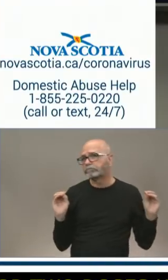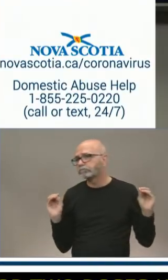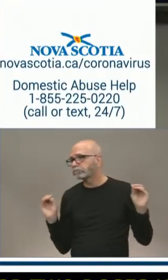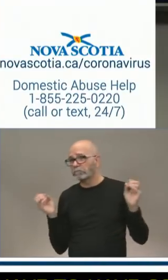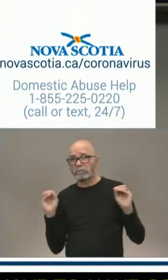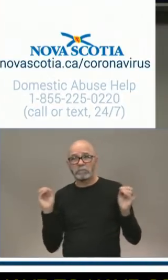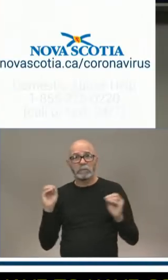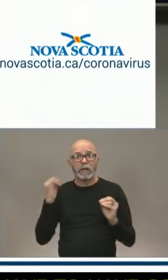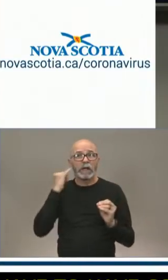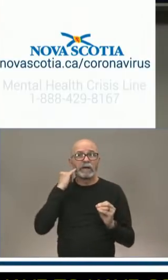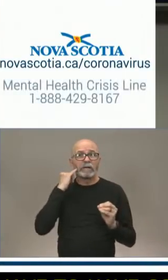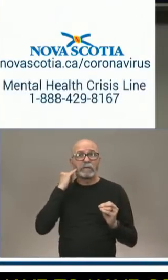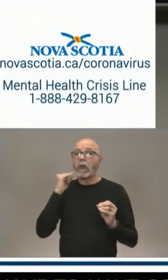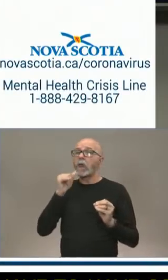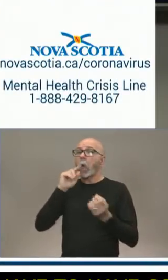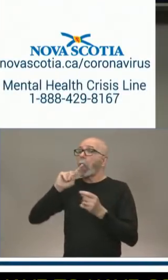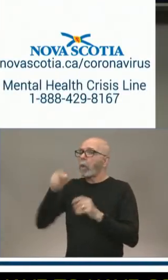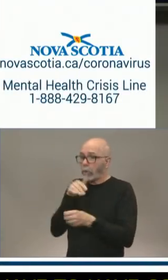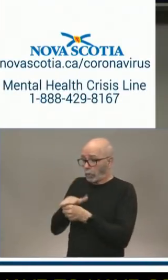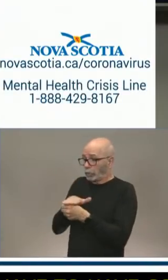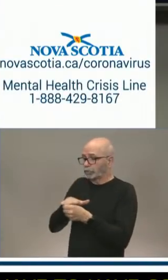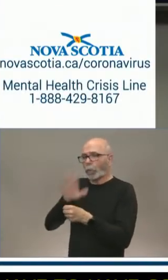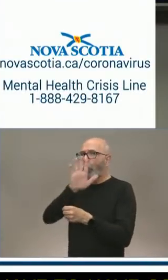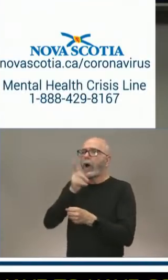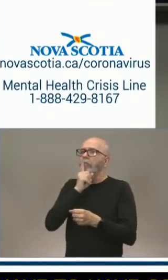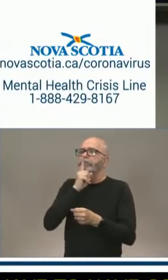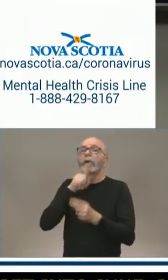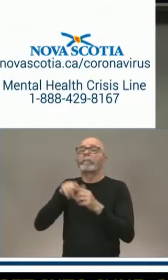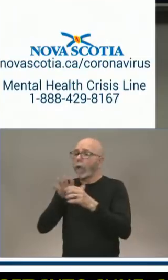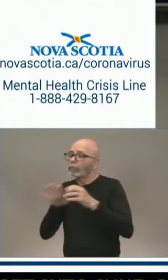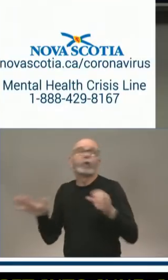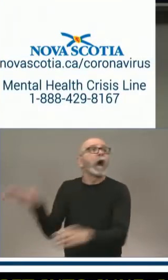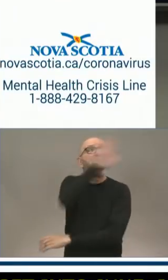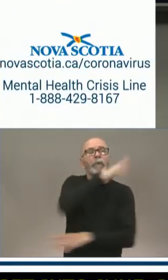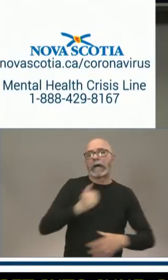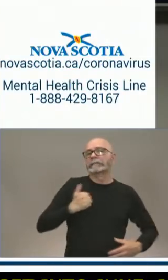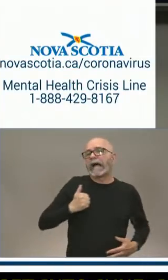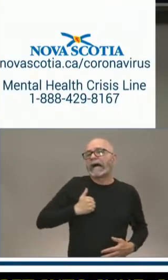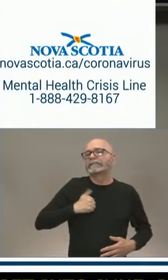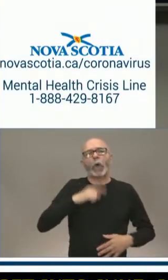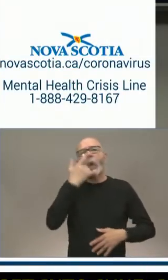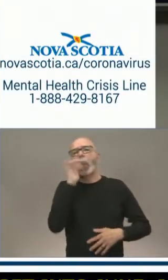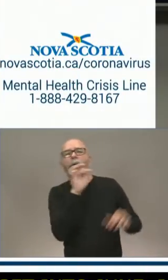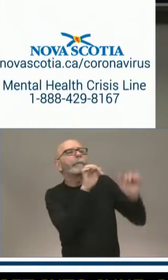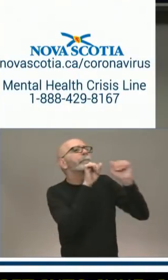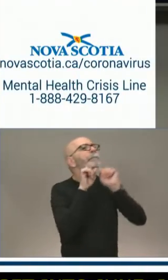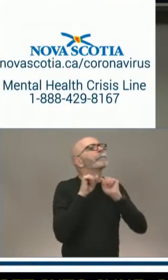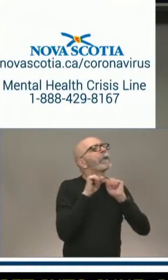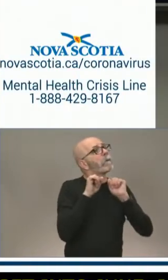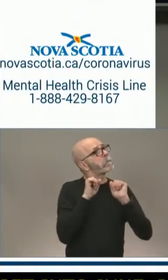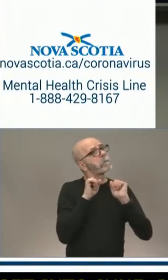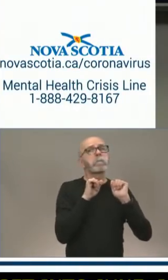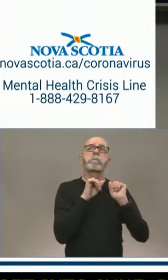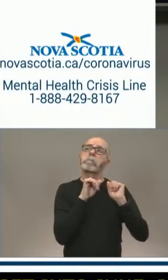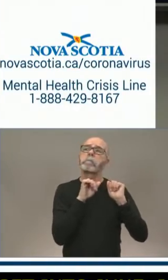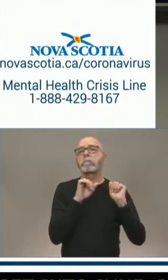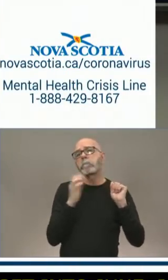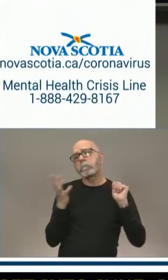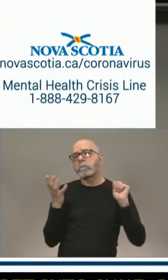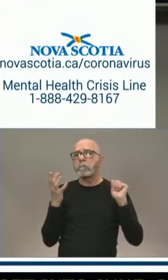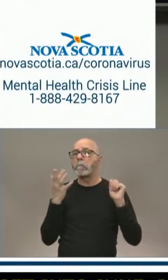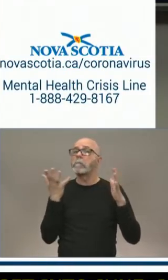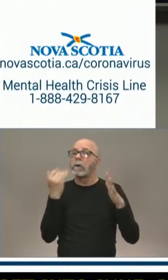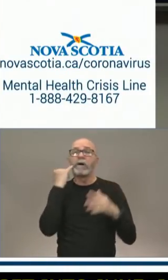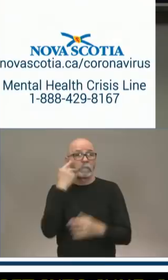country. The vaccine, as I say, I do use the term game changer, but we have